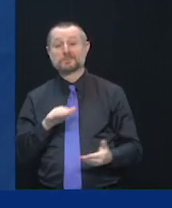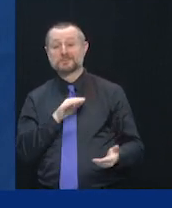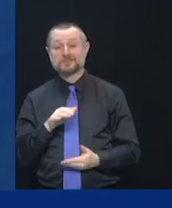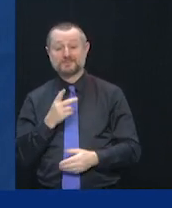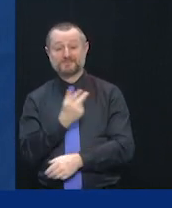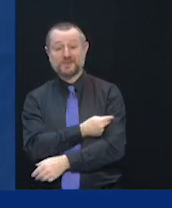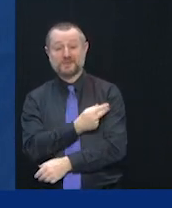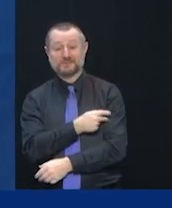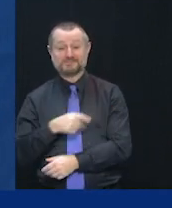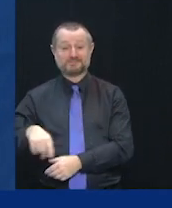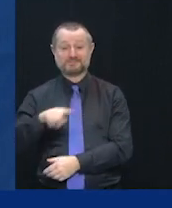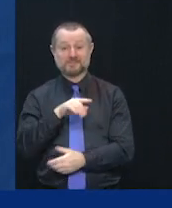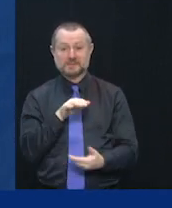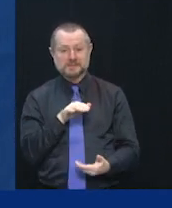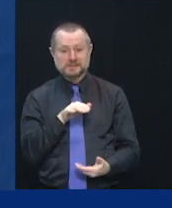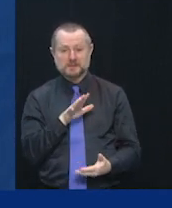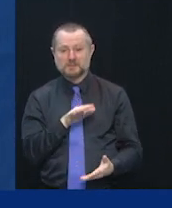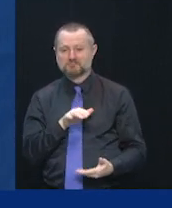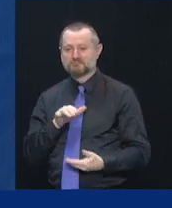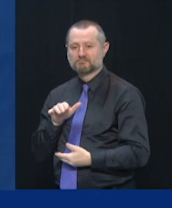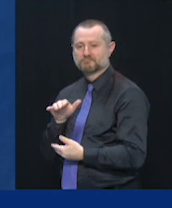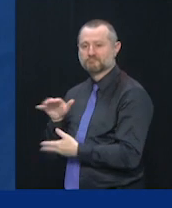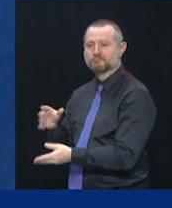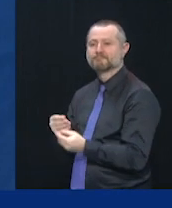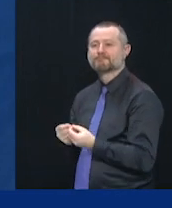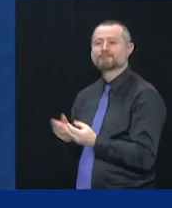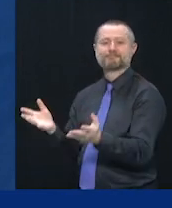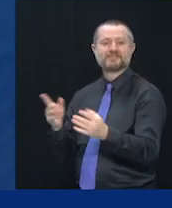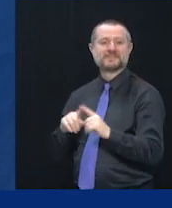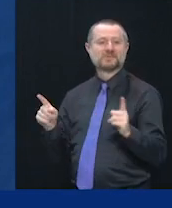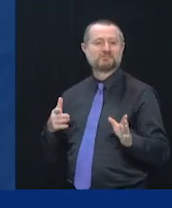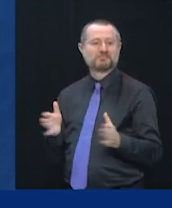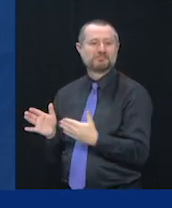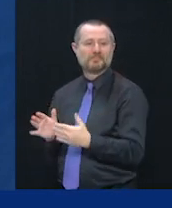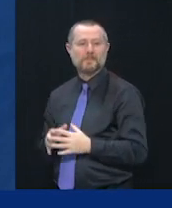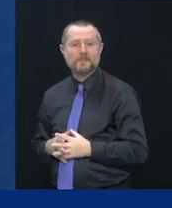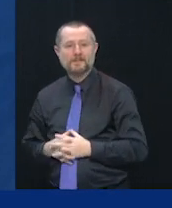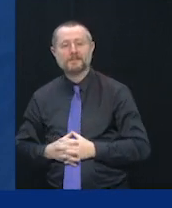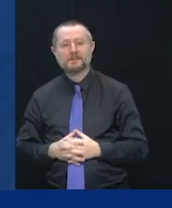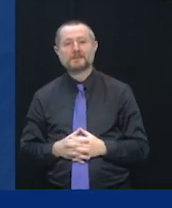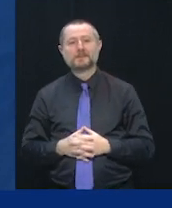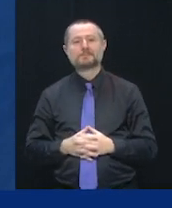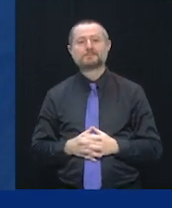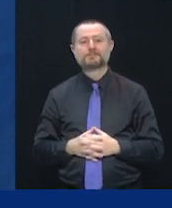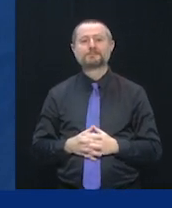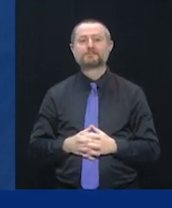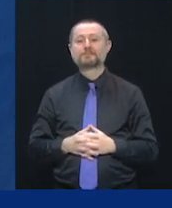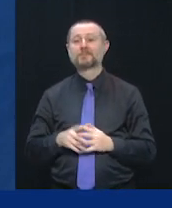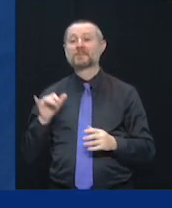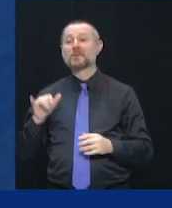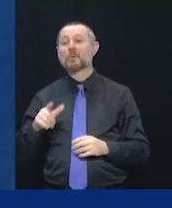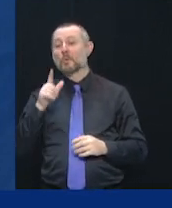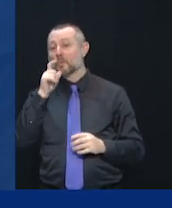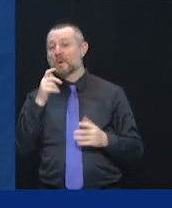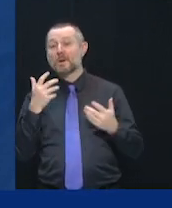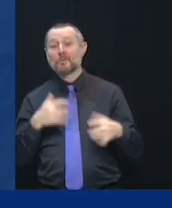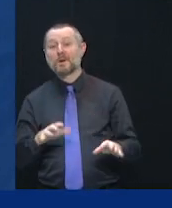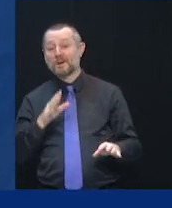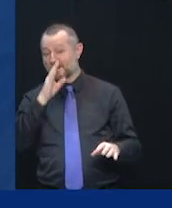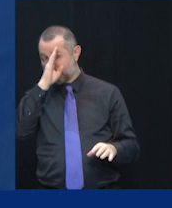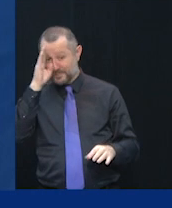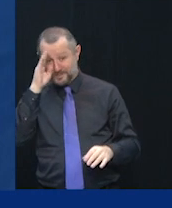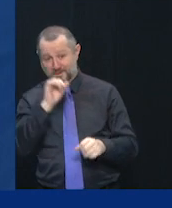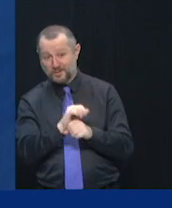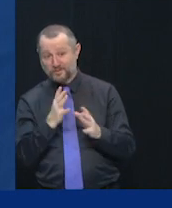doses that were set aside for the hospital workers. And we will then give that allocation to the